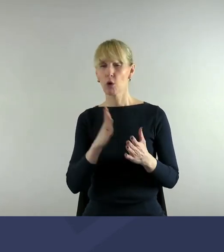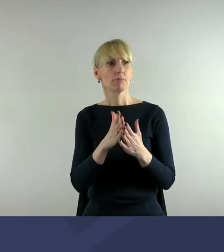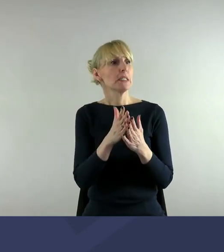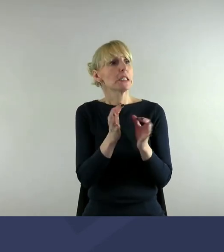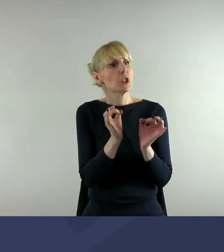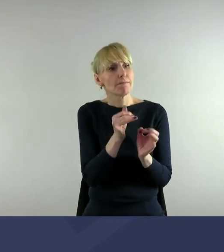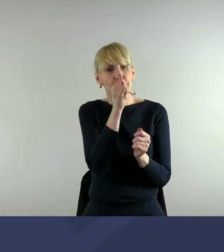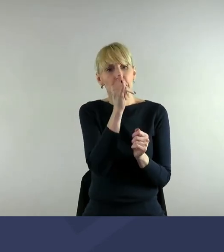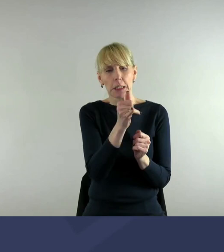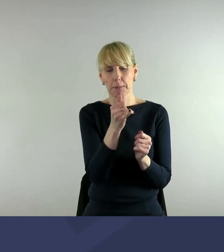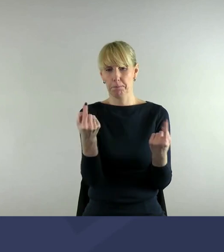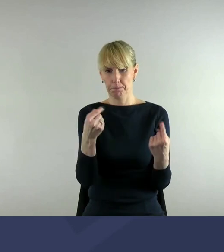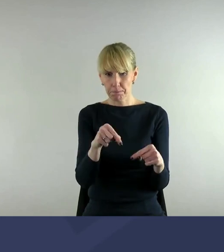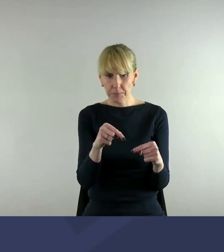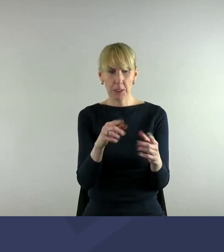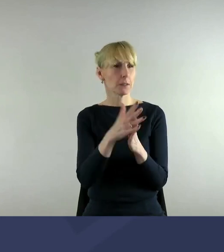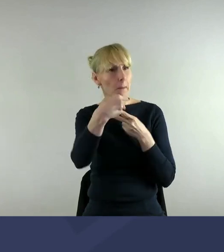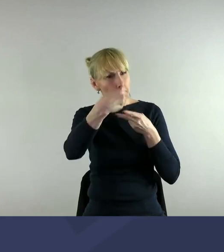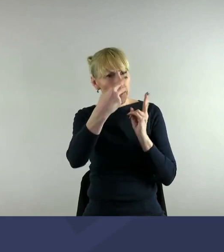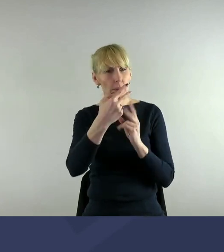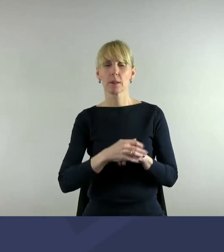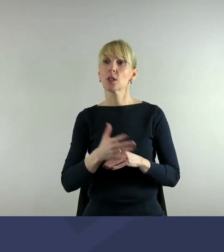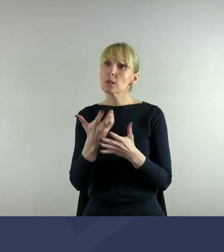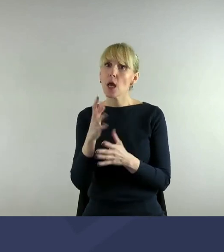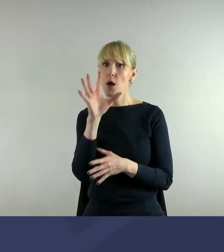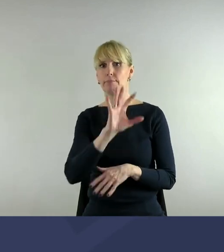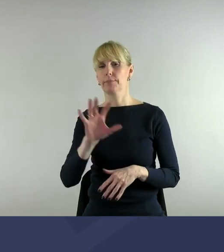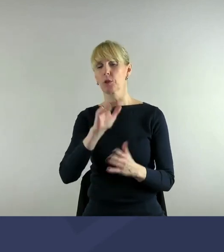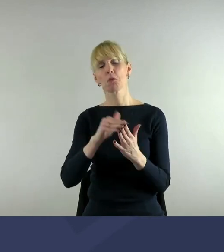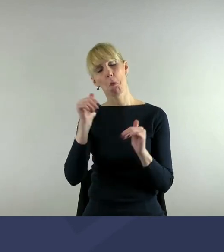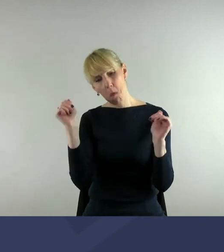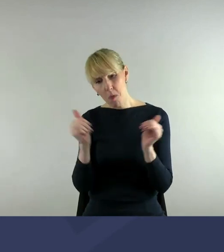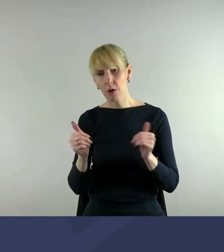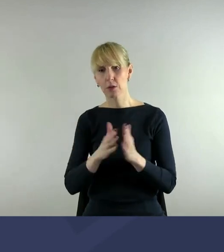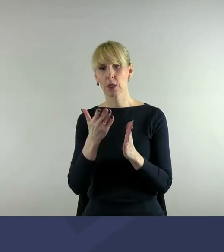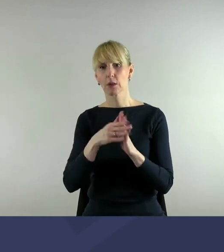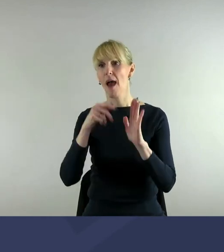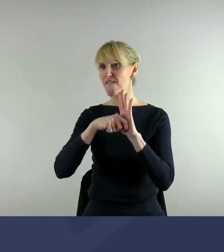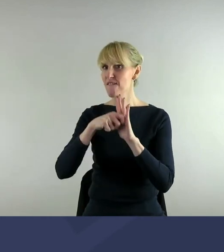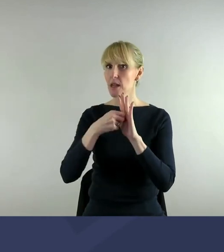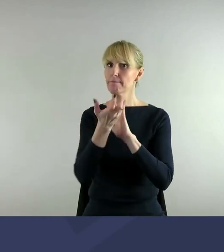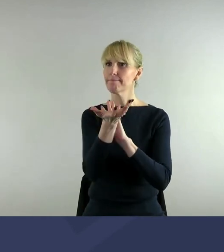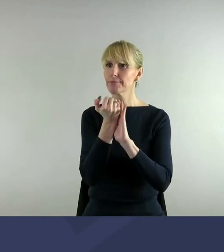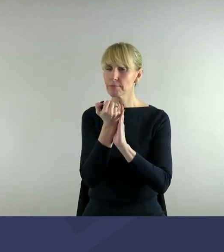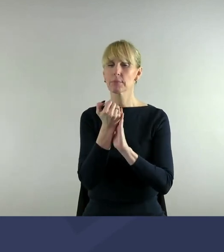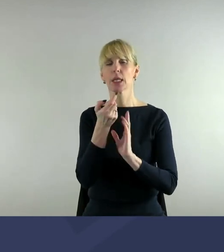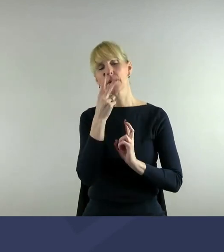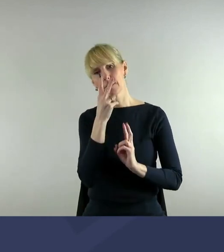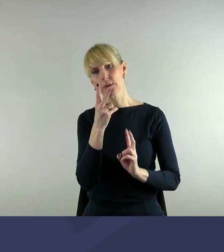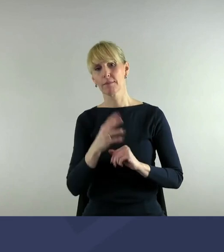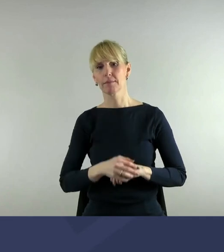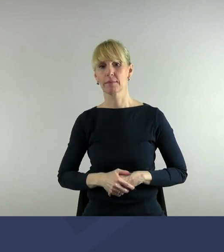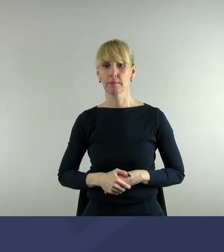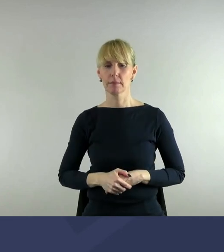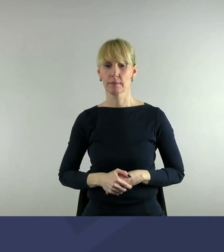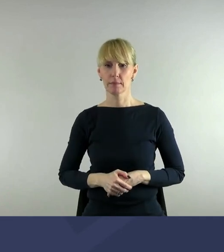website. You can find them there. So if someone was not here, couldn't join us, you can come back to it. You can come back